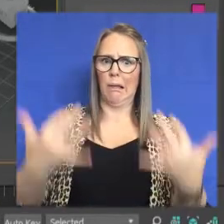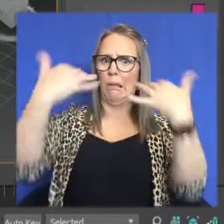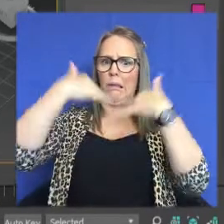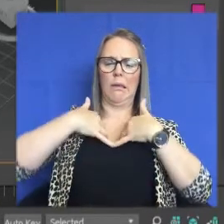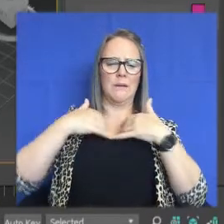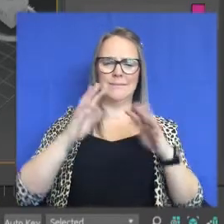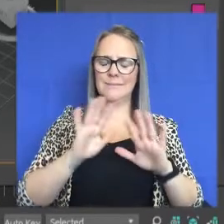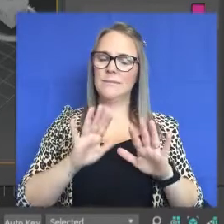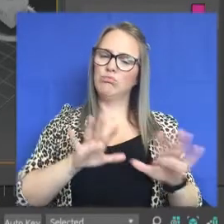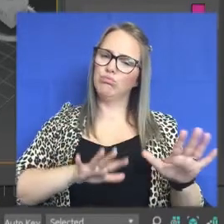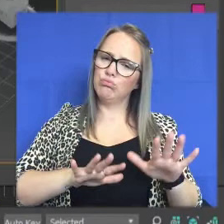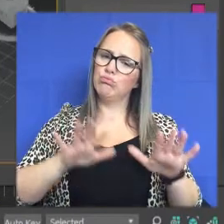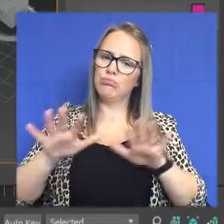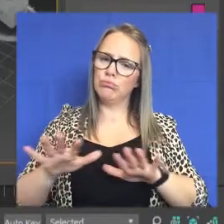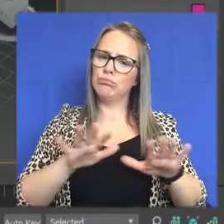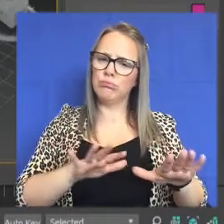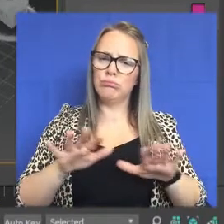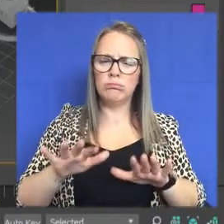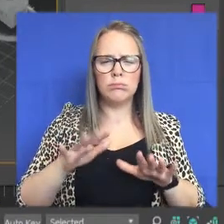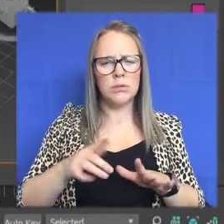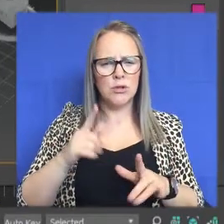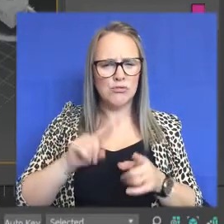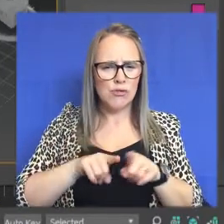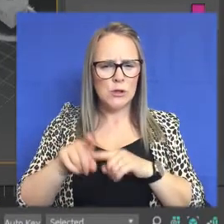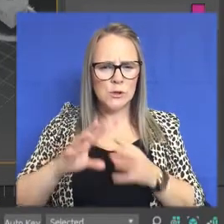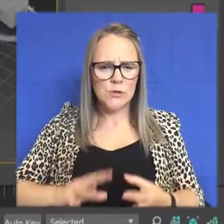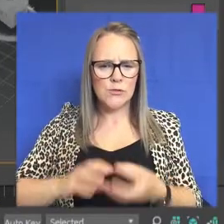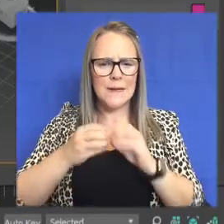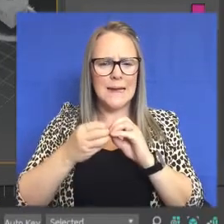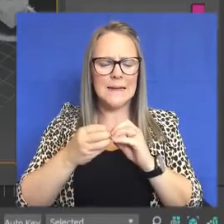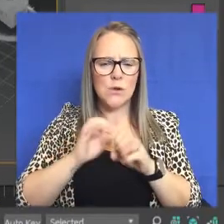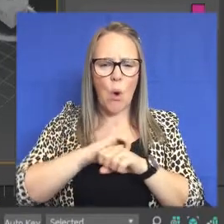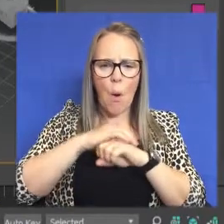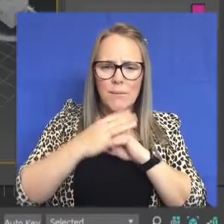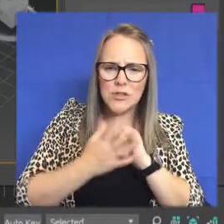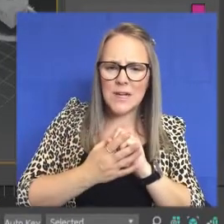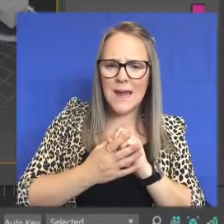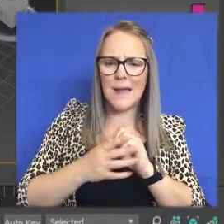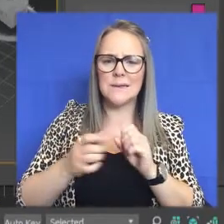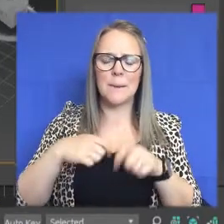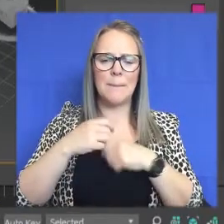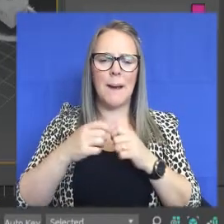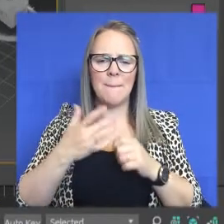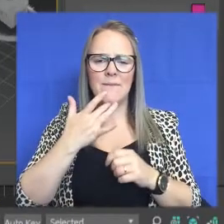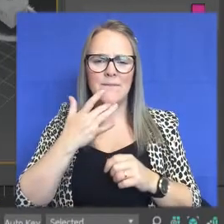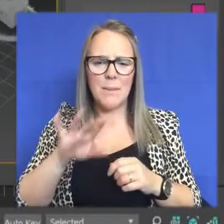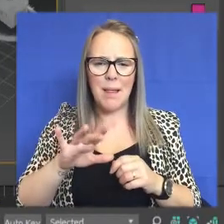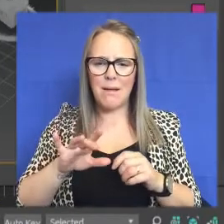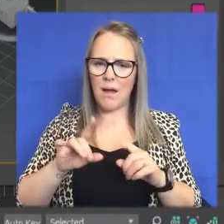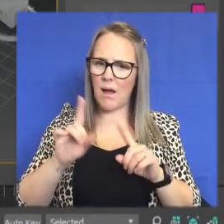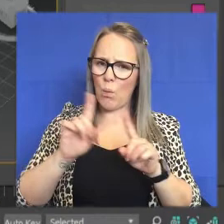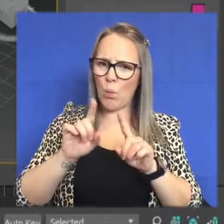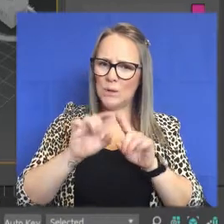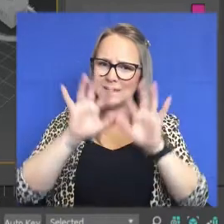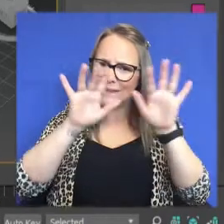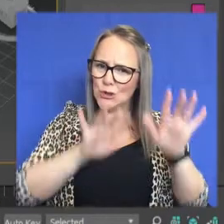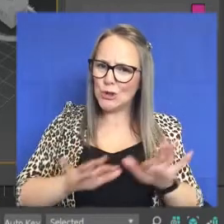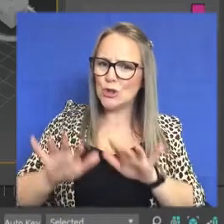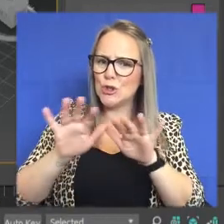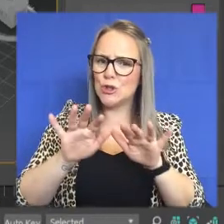What I like to do with my students is just get them to start making some objects and then getting a bit more familiar with the actual